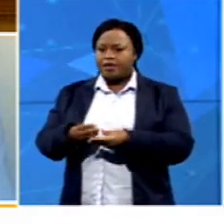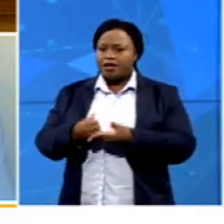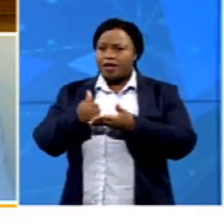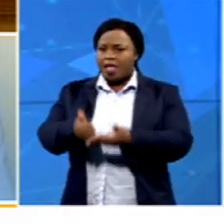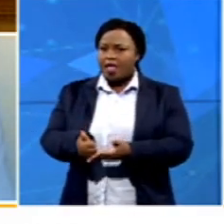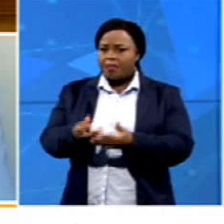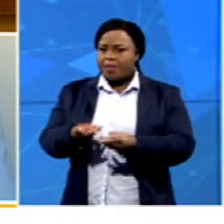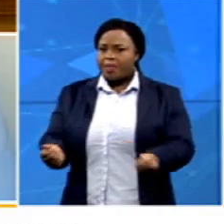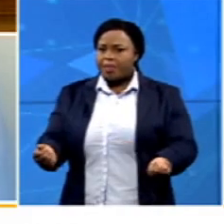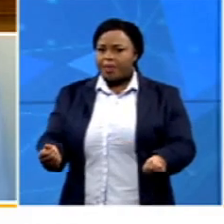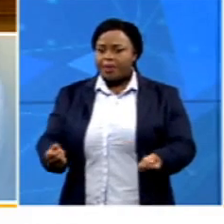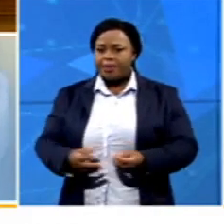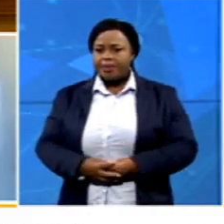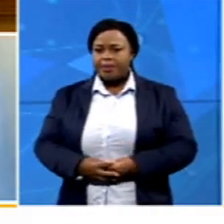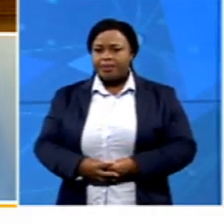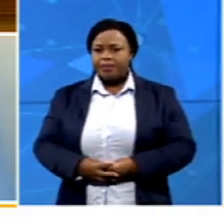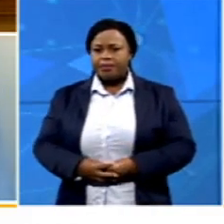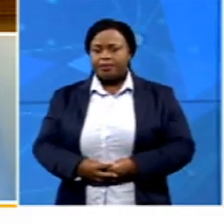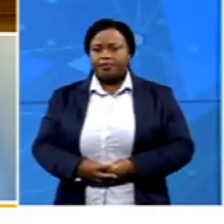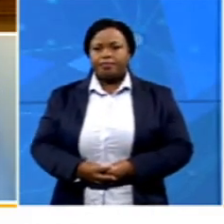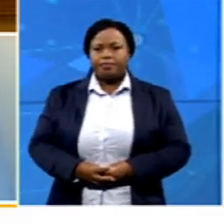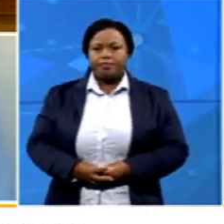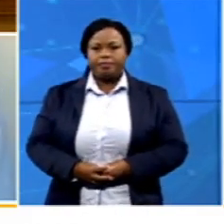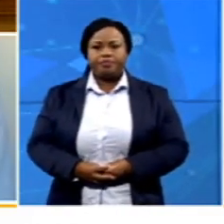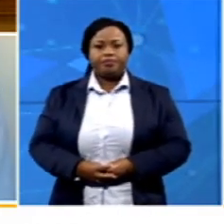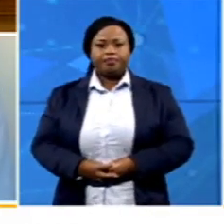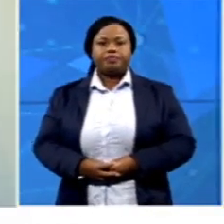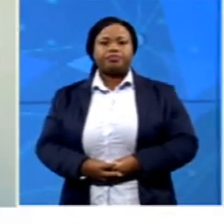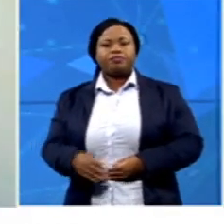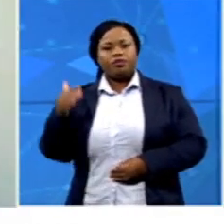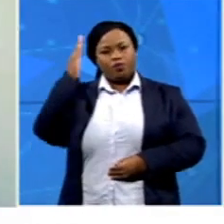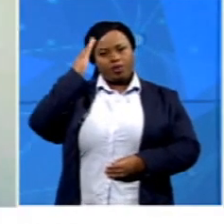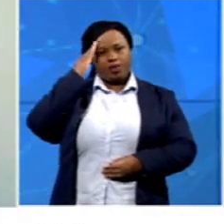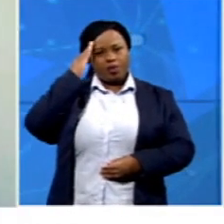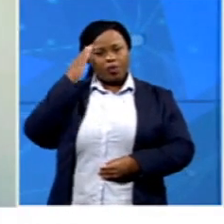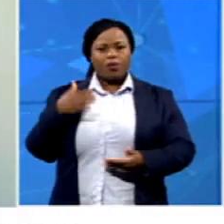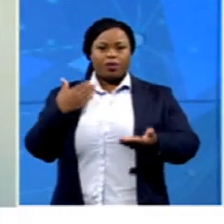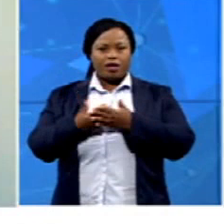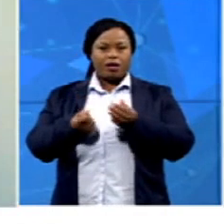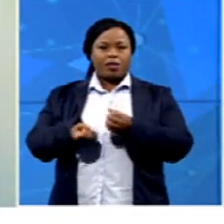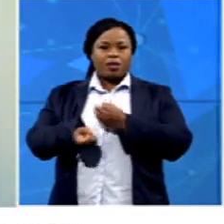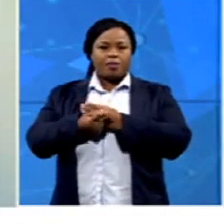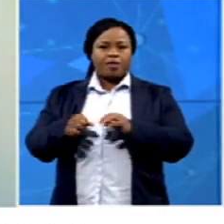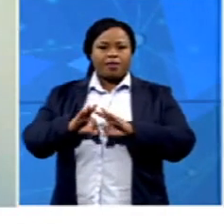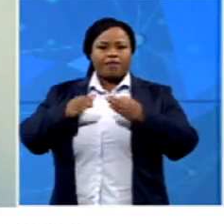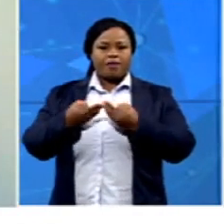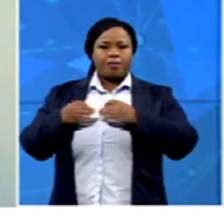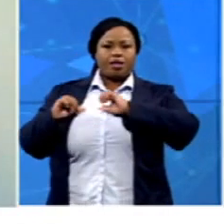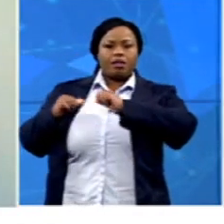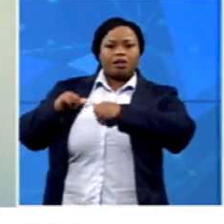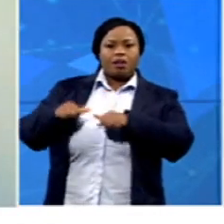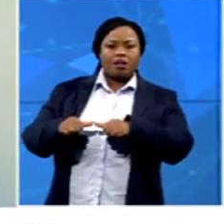curable? You know what, I think we know that it's a genetic factor almost, and that